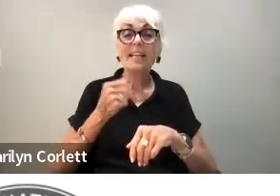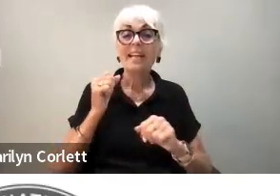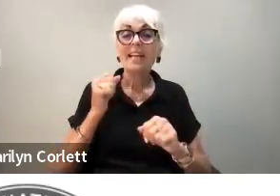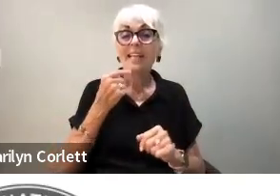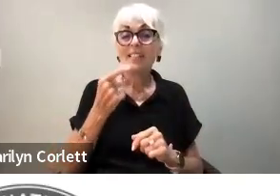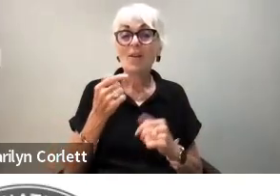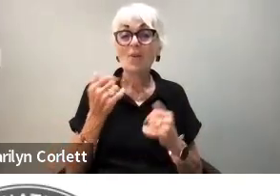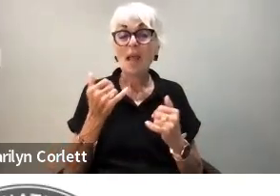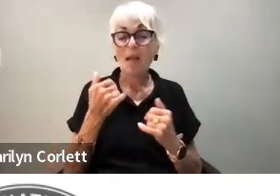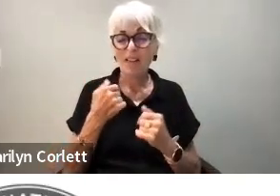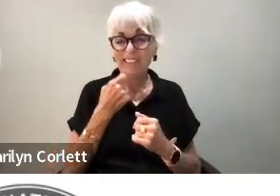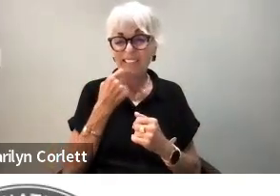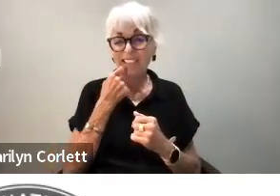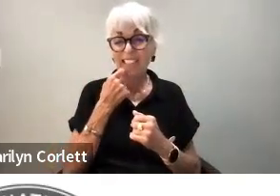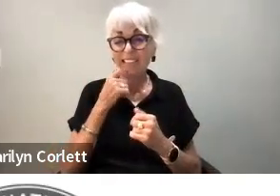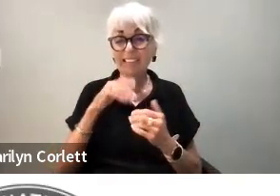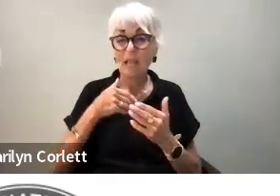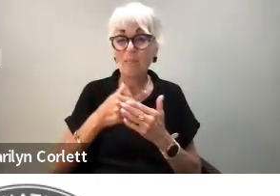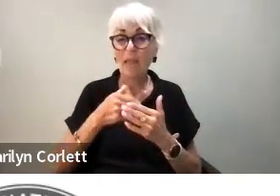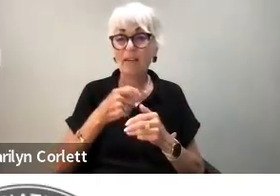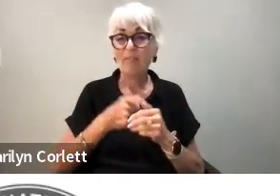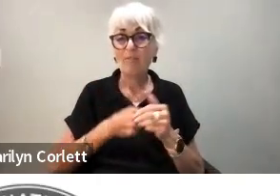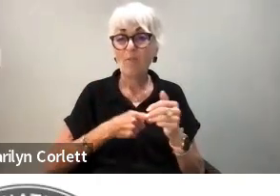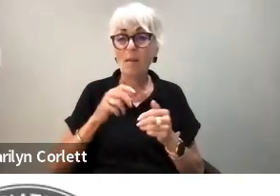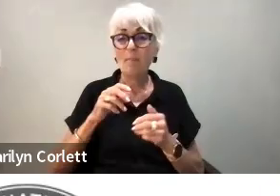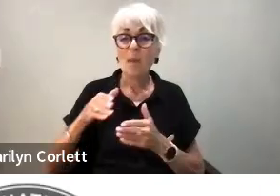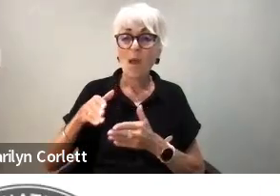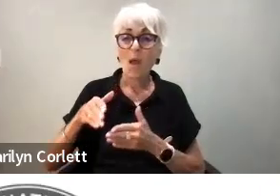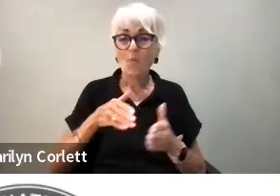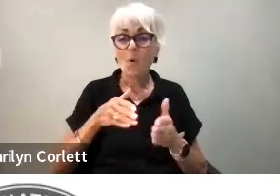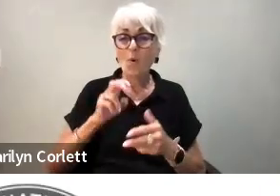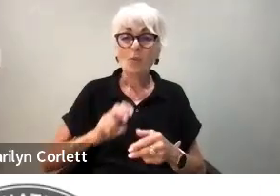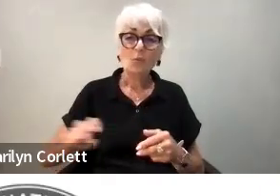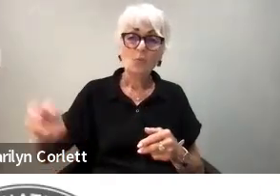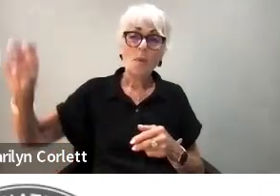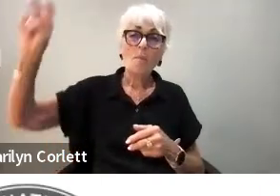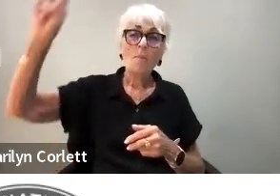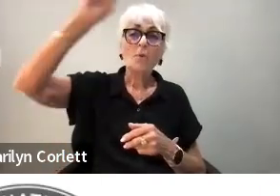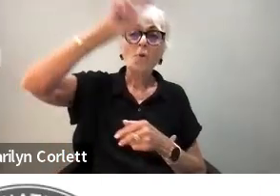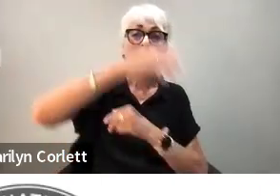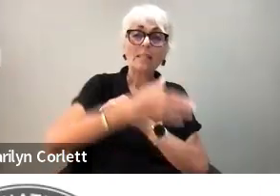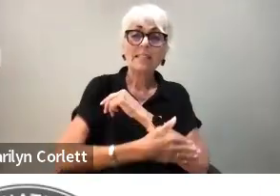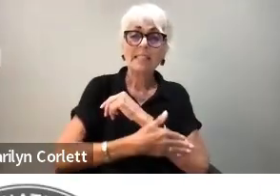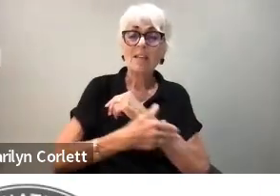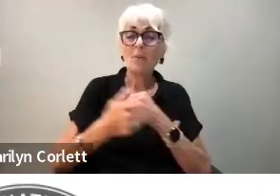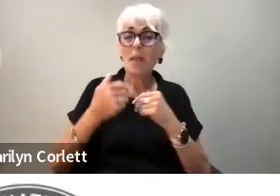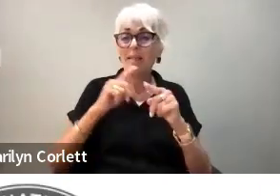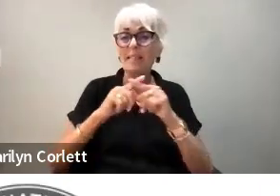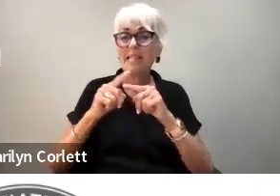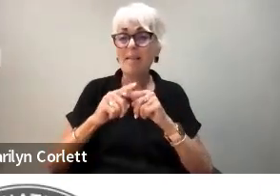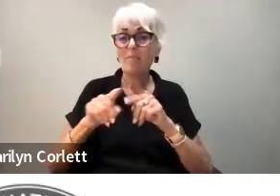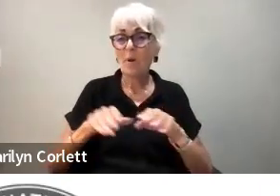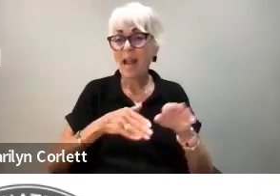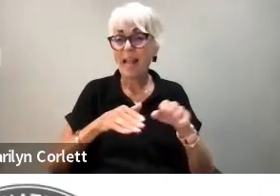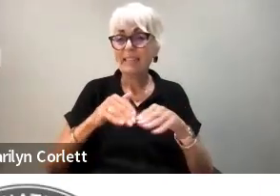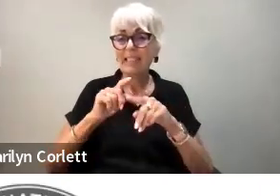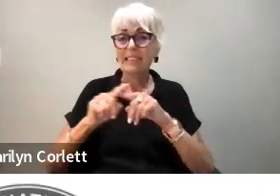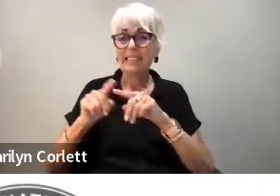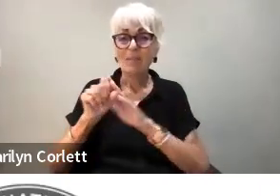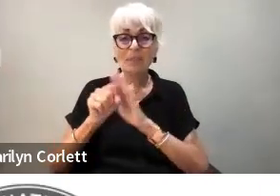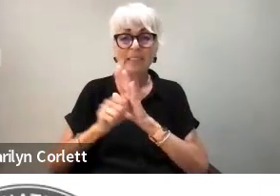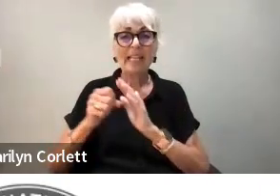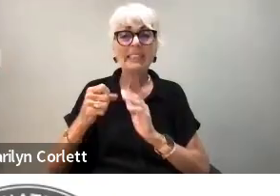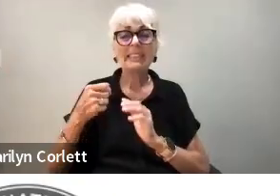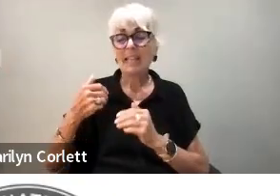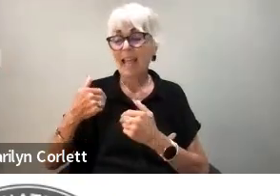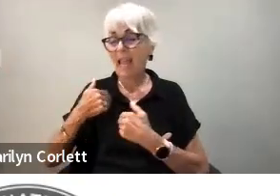from a road trip across the country, and we did um different hikes in different states, and I made sure to look because I had my